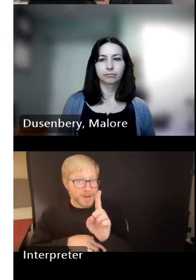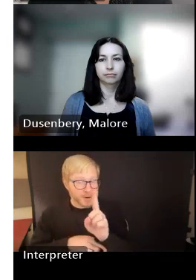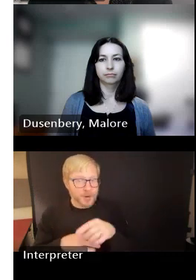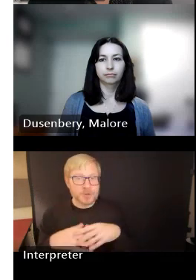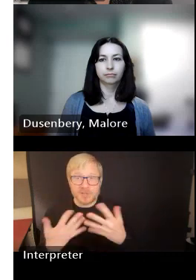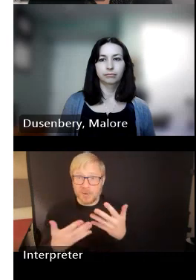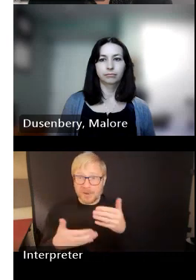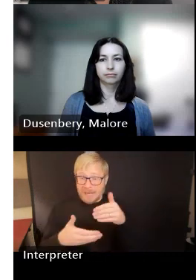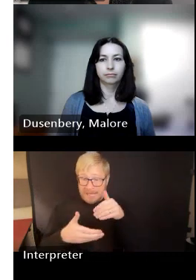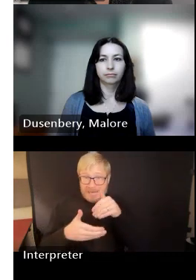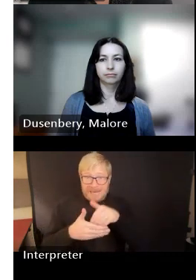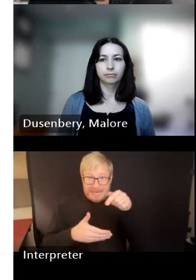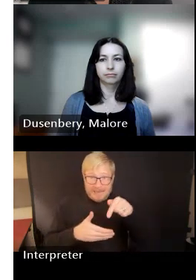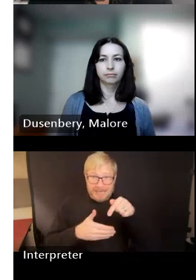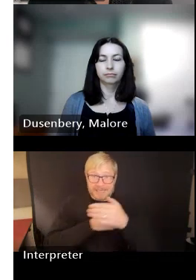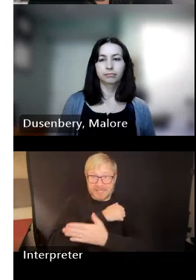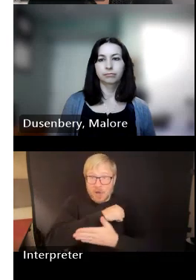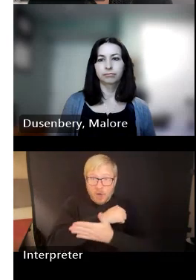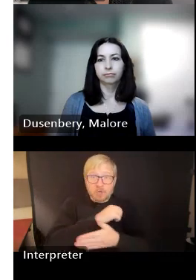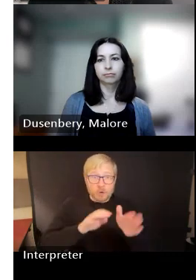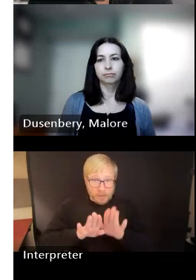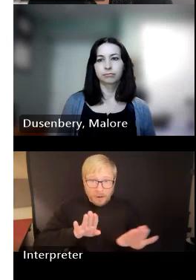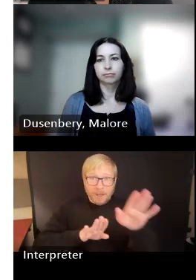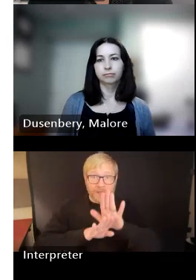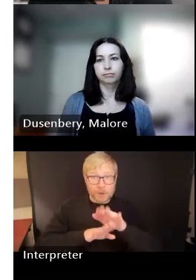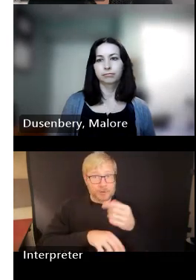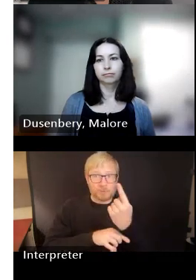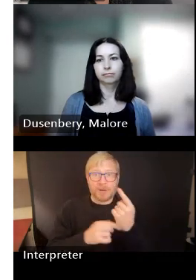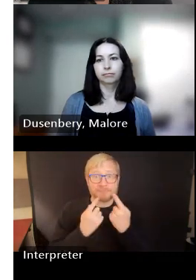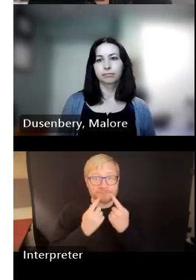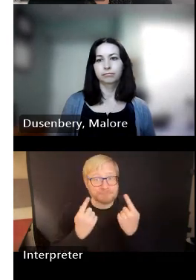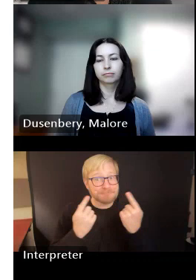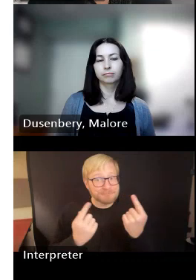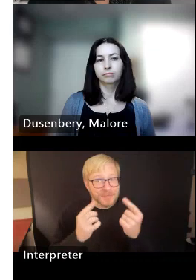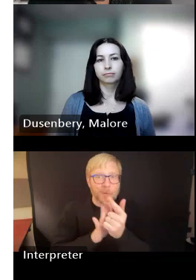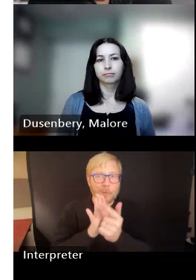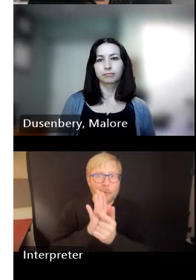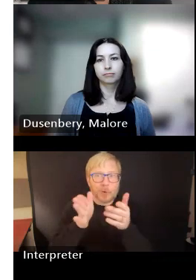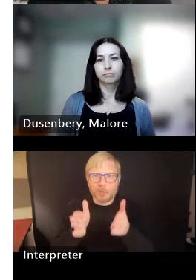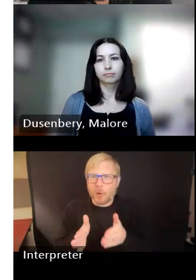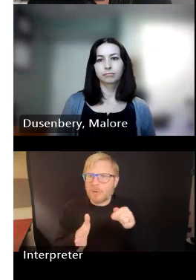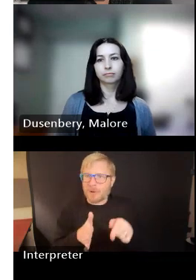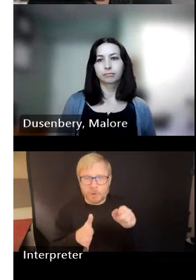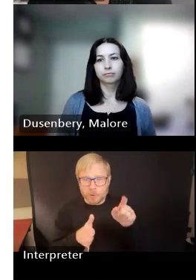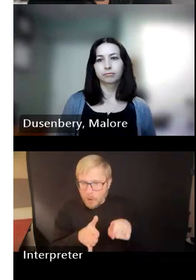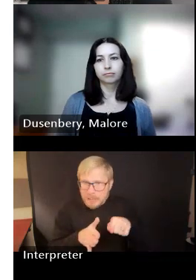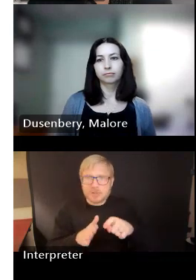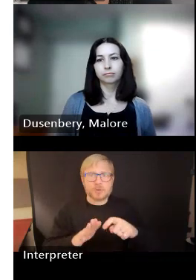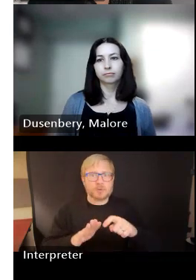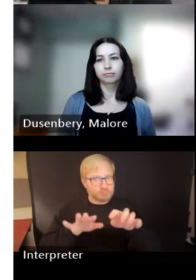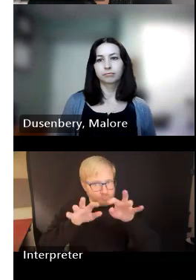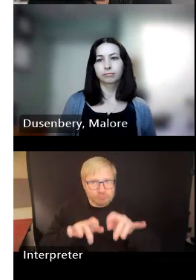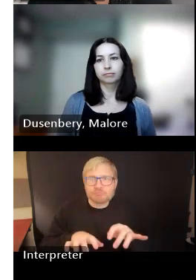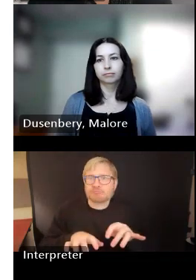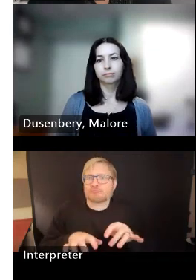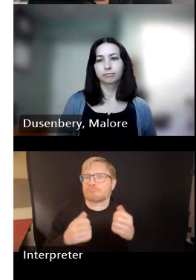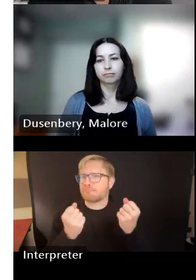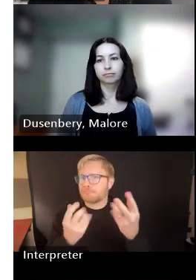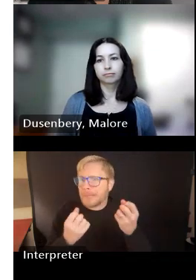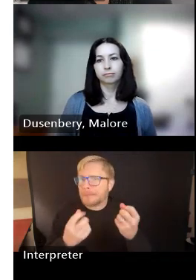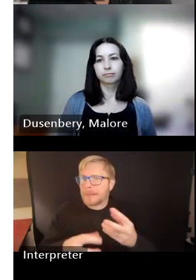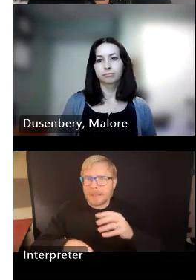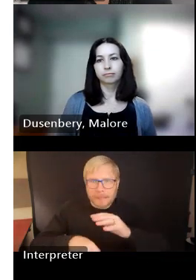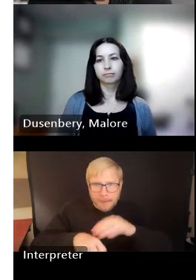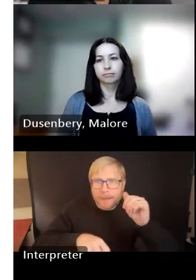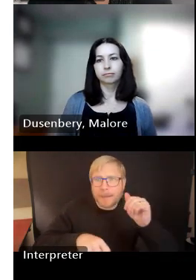to write many forms to let survivors bring their family and friends into court hearing. It's a public place, anybody can come, but we